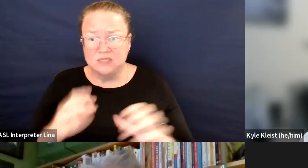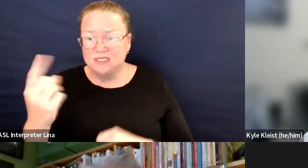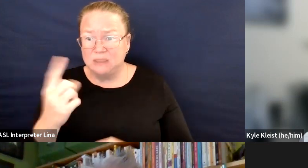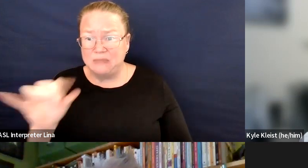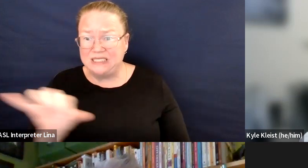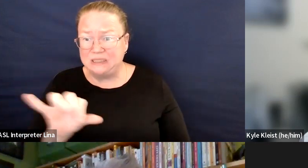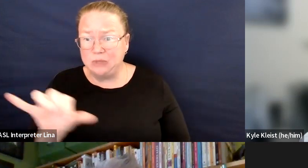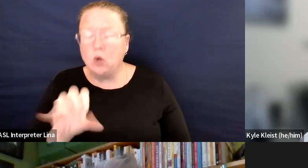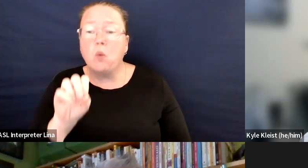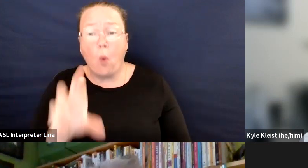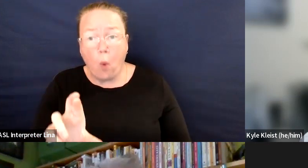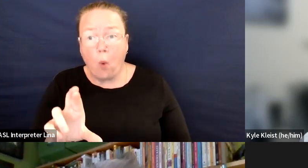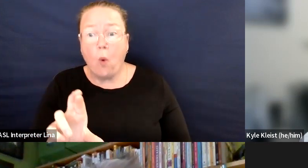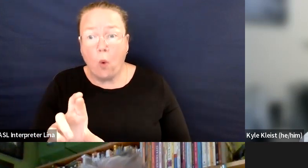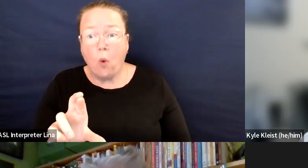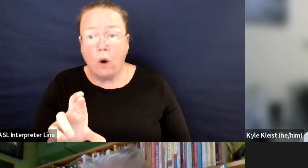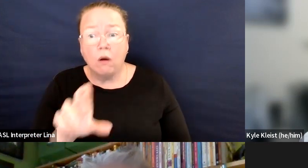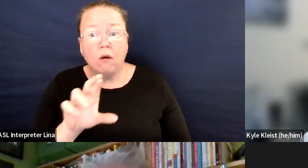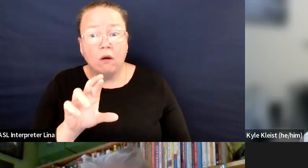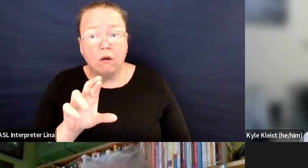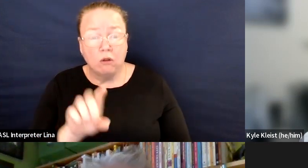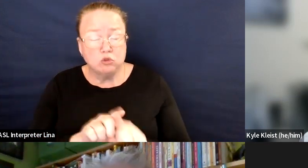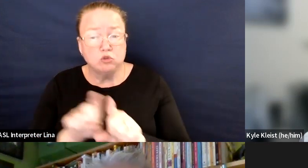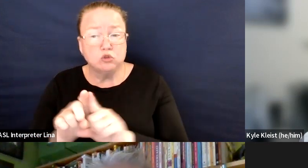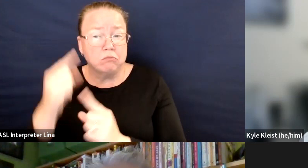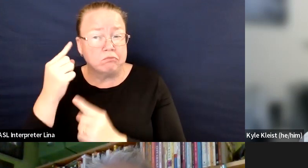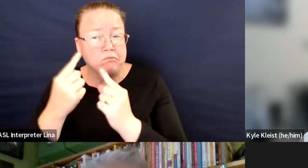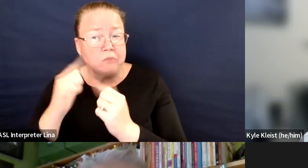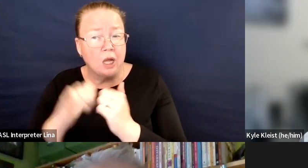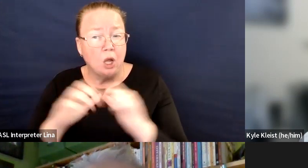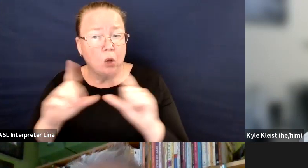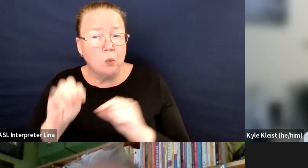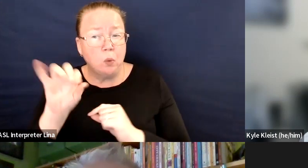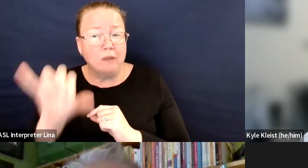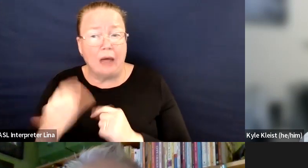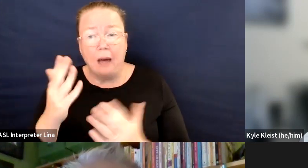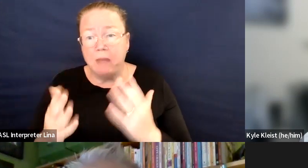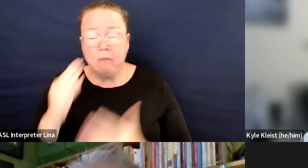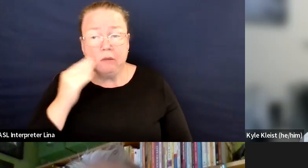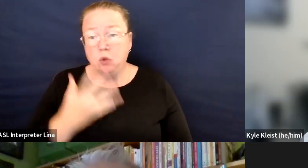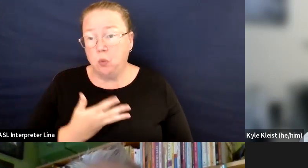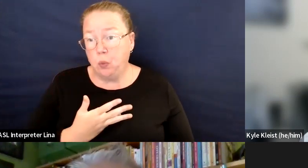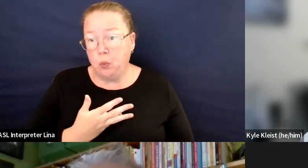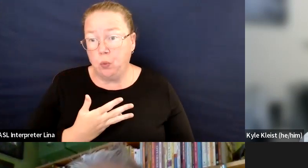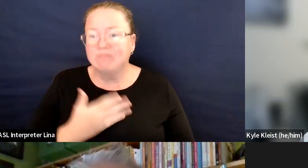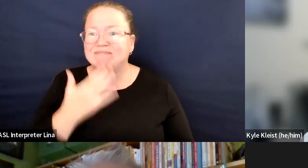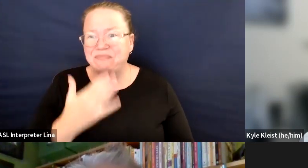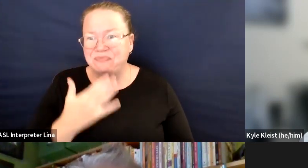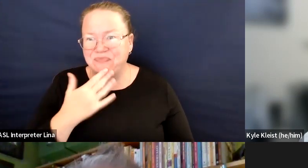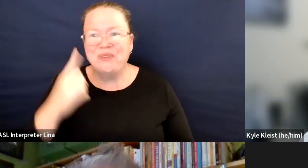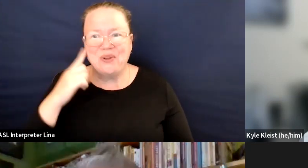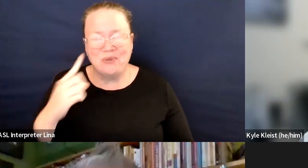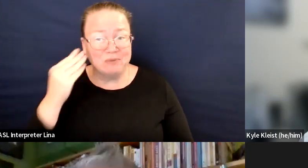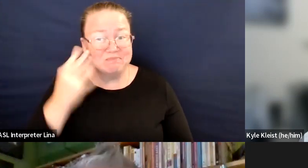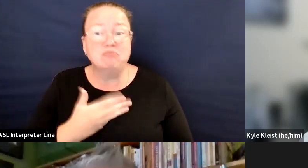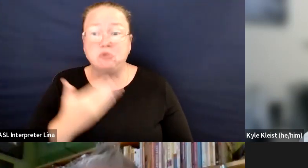similar or who is also contemplating how to do that, that might let us know. Thank you for bringing up